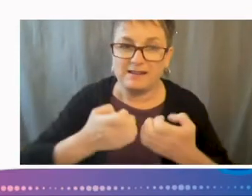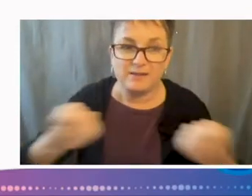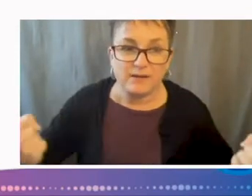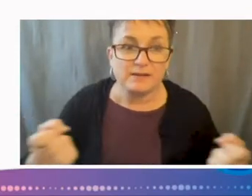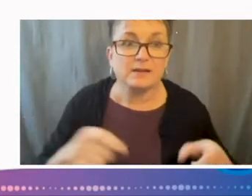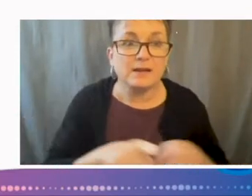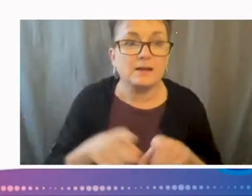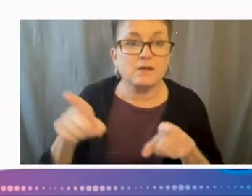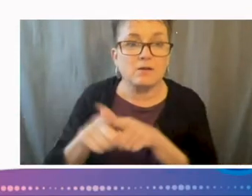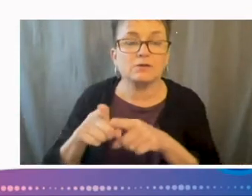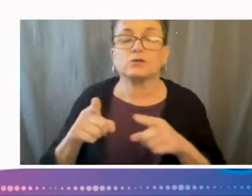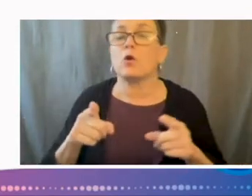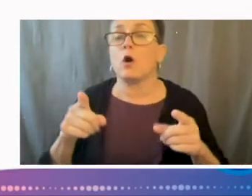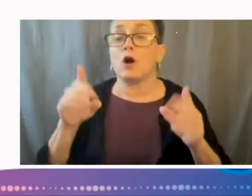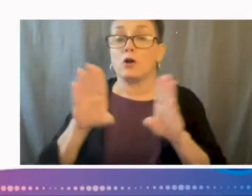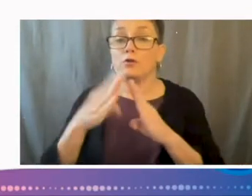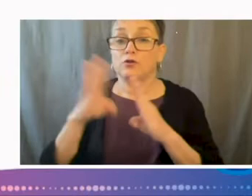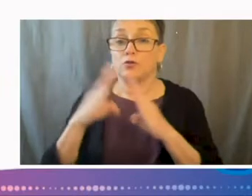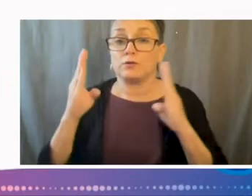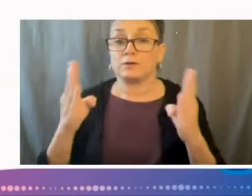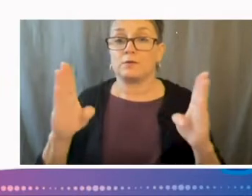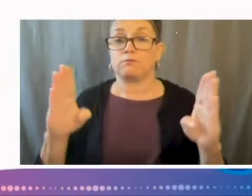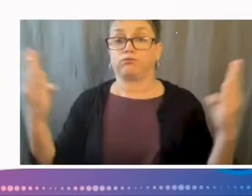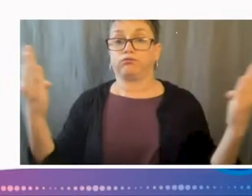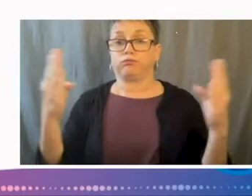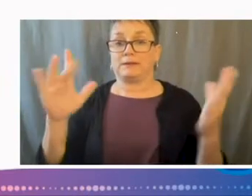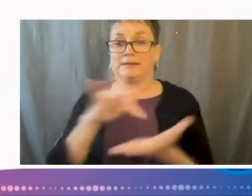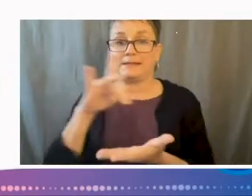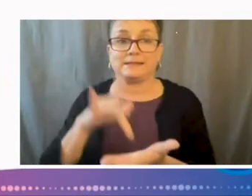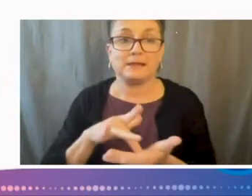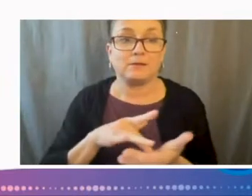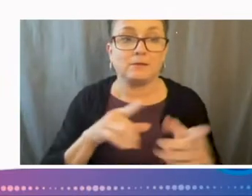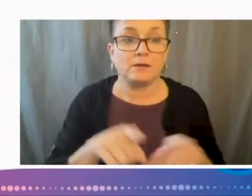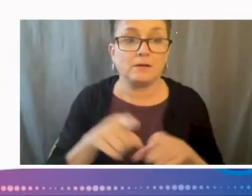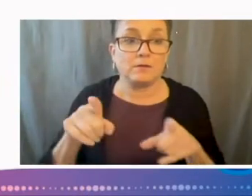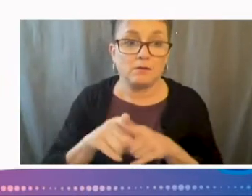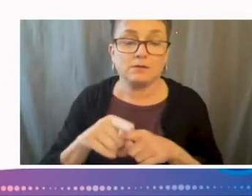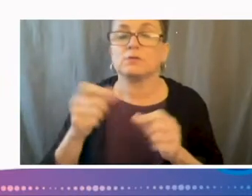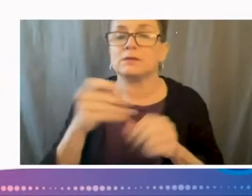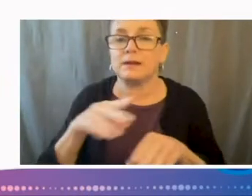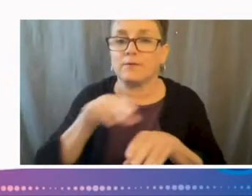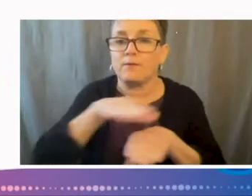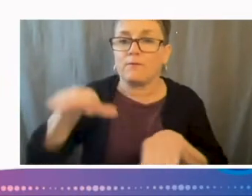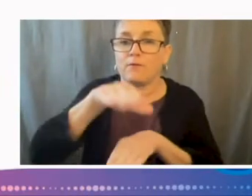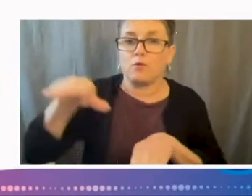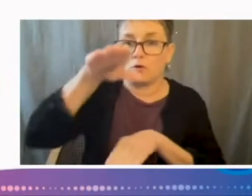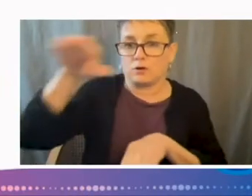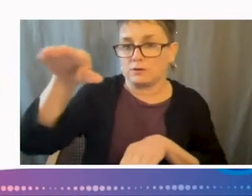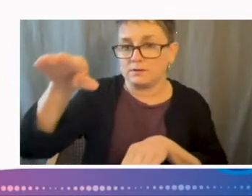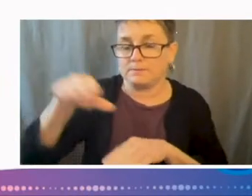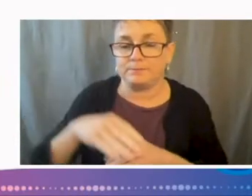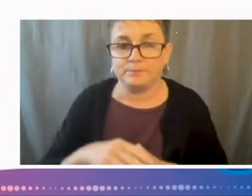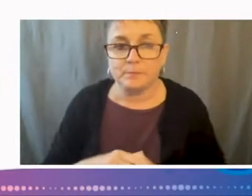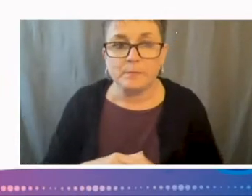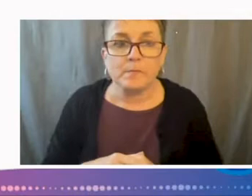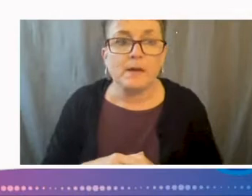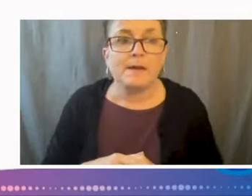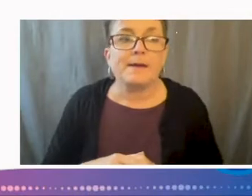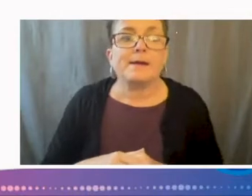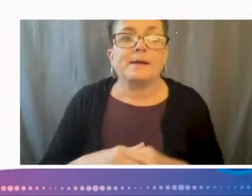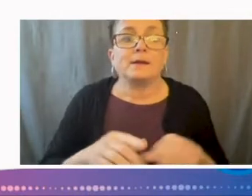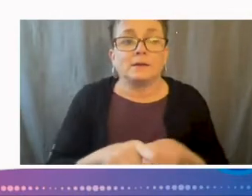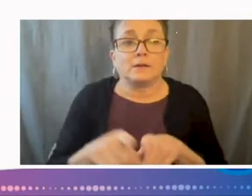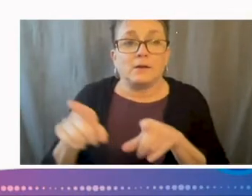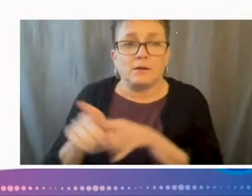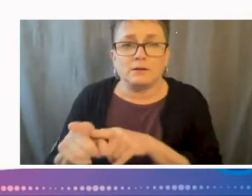additional mezzanine space for movement of accessibility devices. Train cars have designated areas to give customers